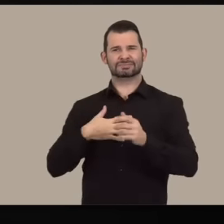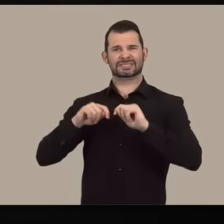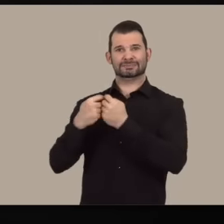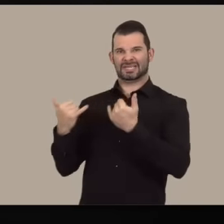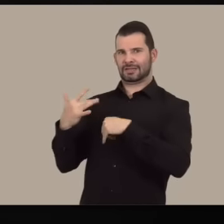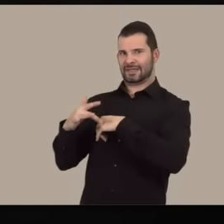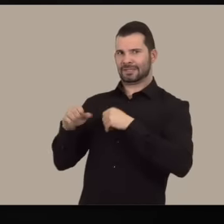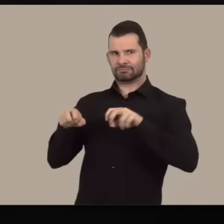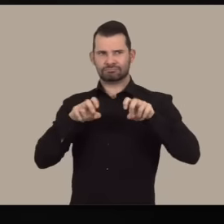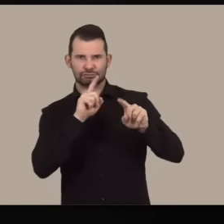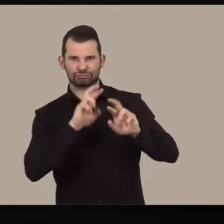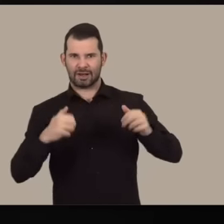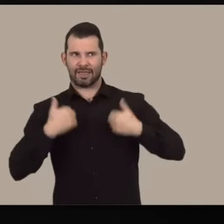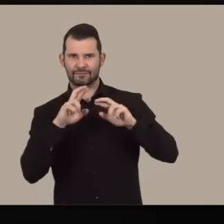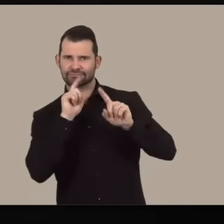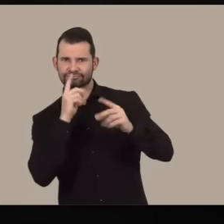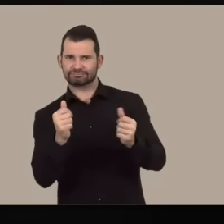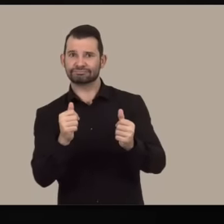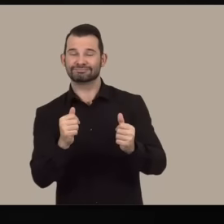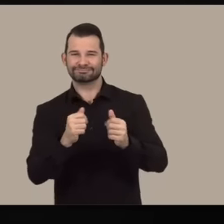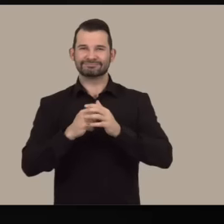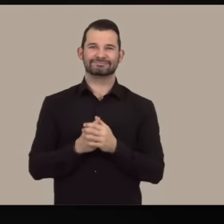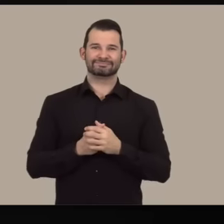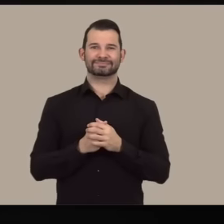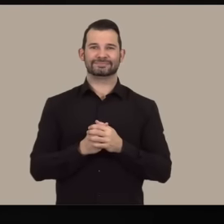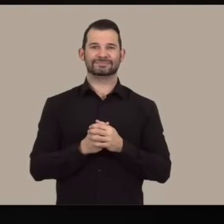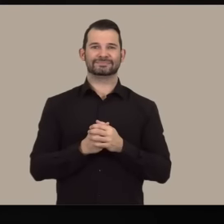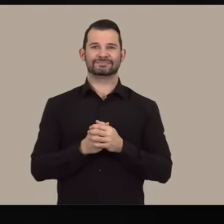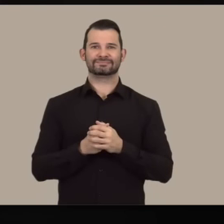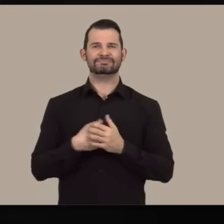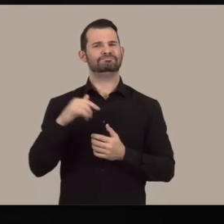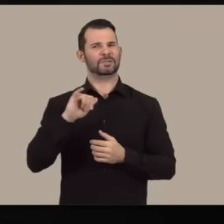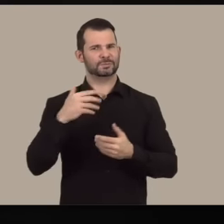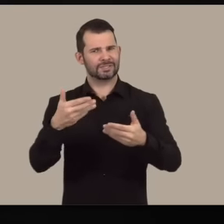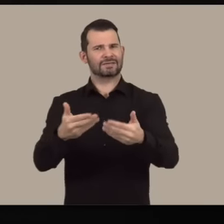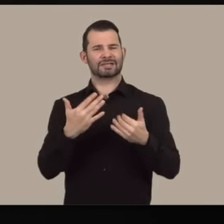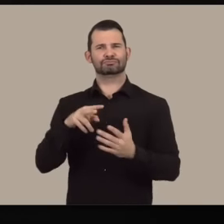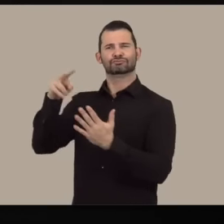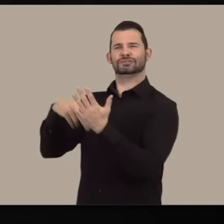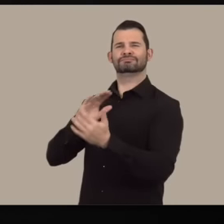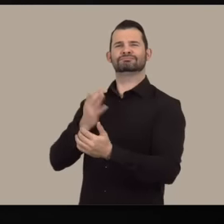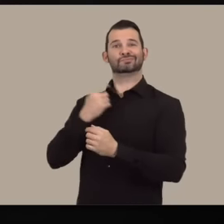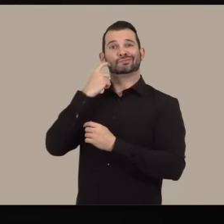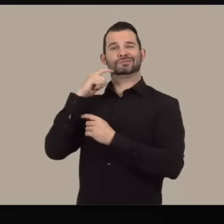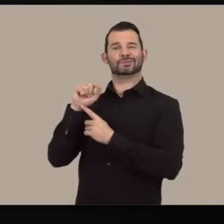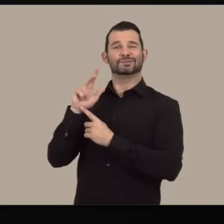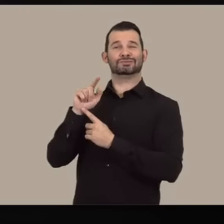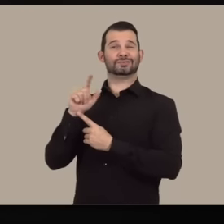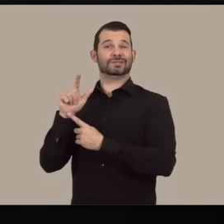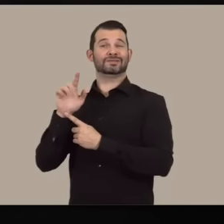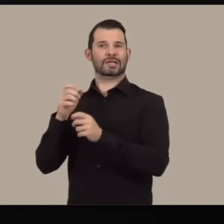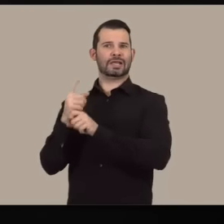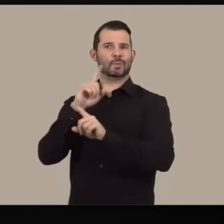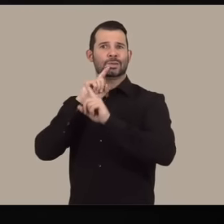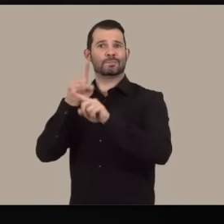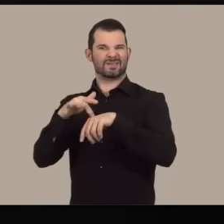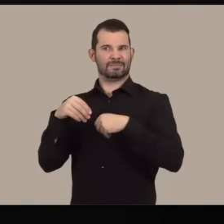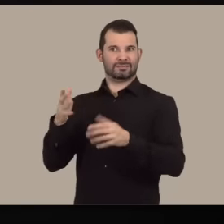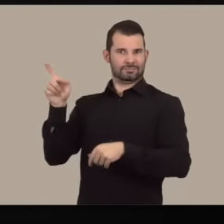as my team is currently available to answer them live. I also invite you to read our recent